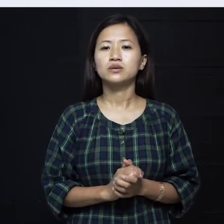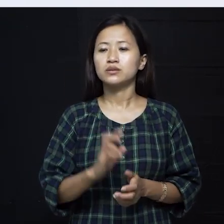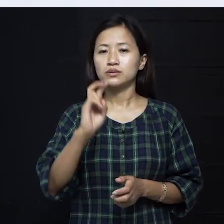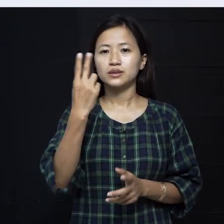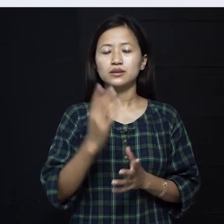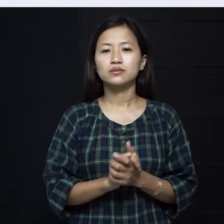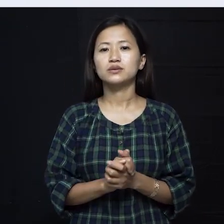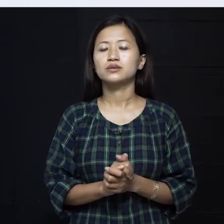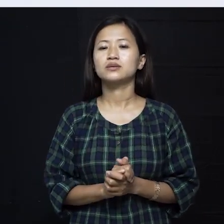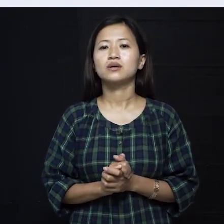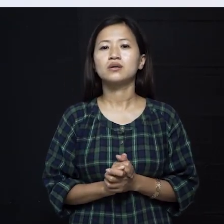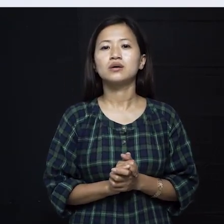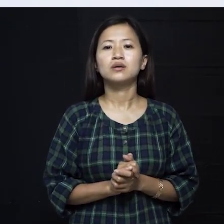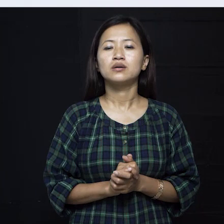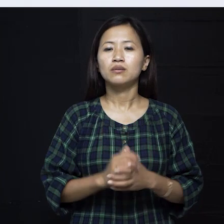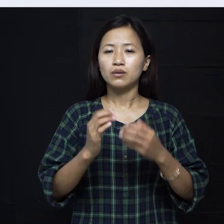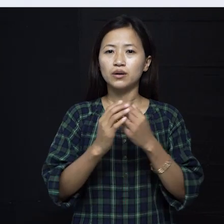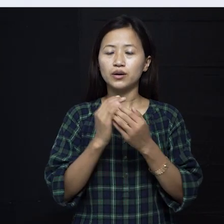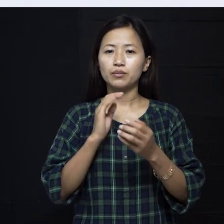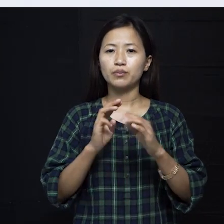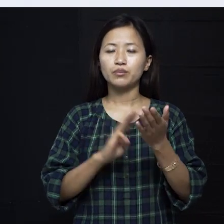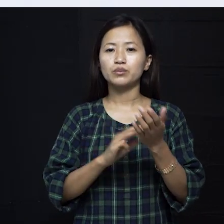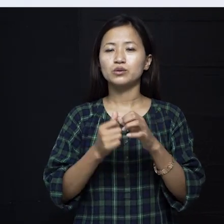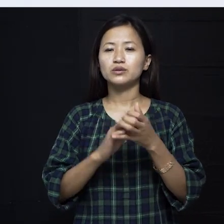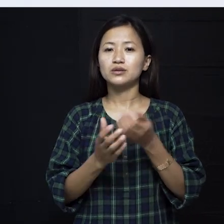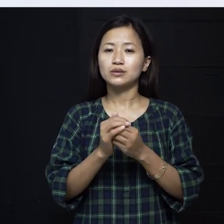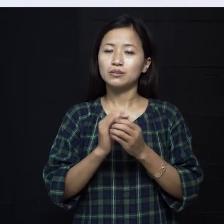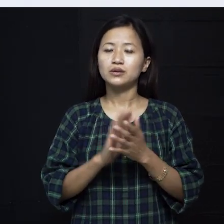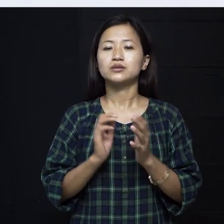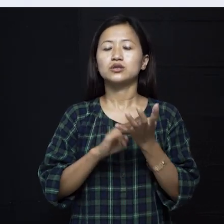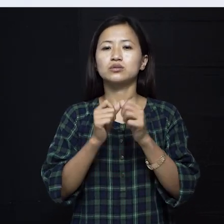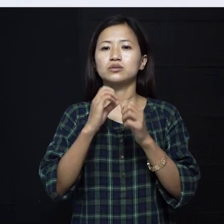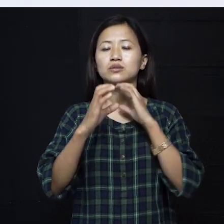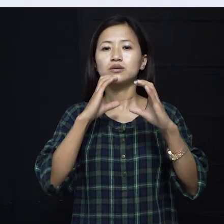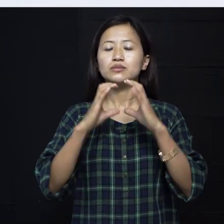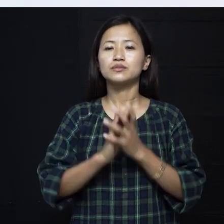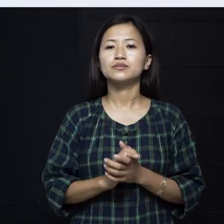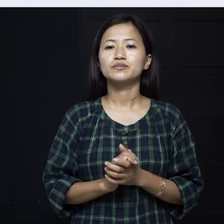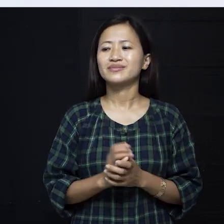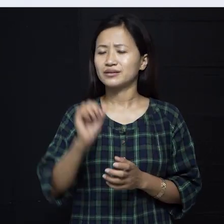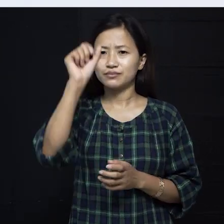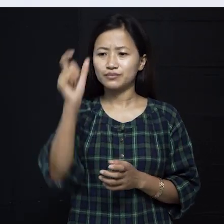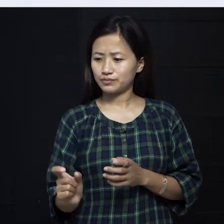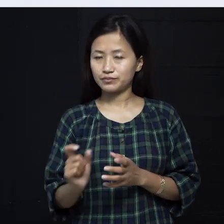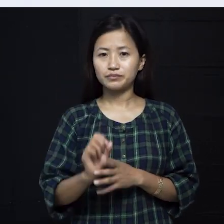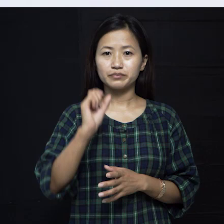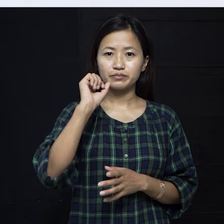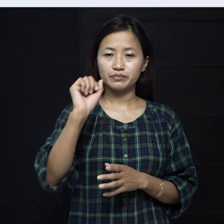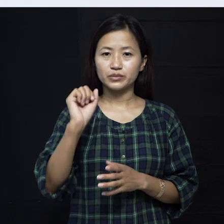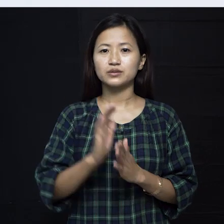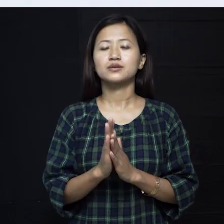the second one is called as the mass communication, okay? Personal communication means we are talking about